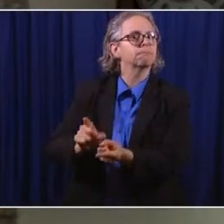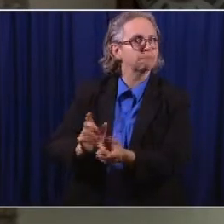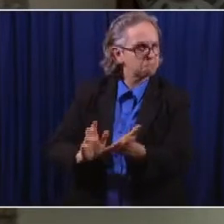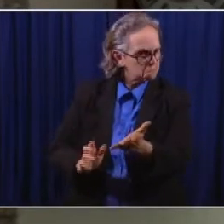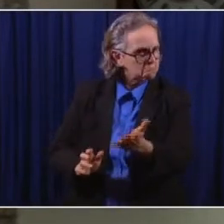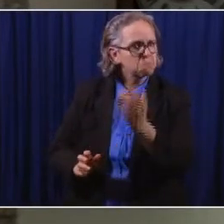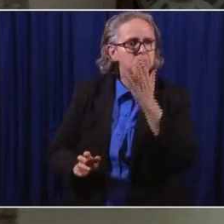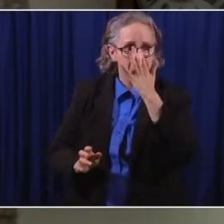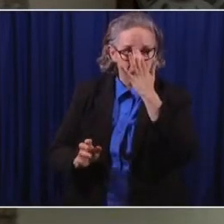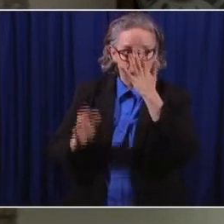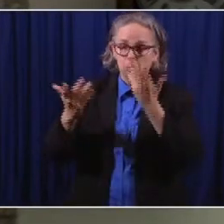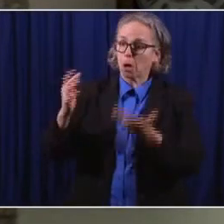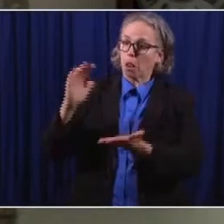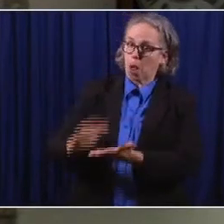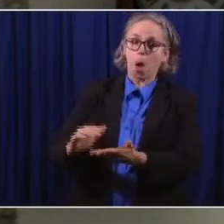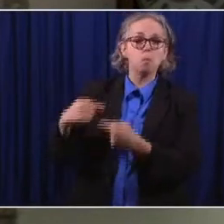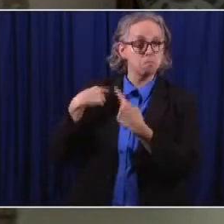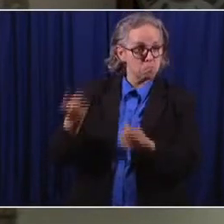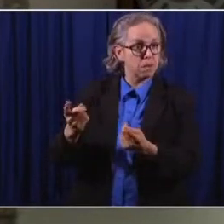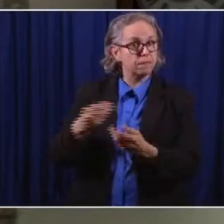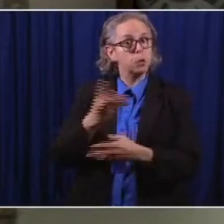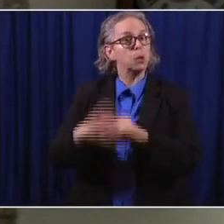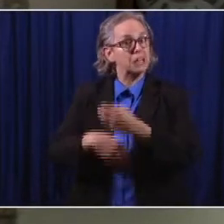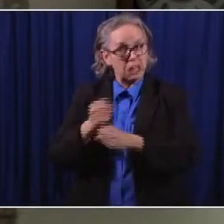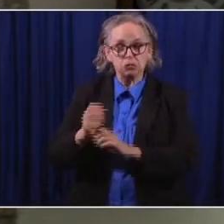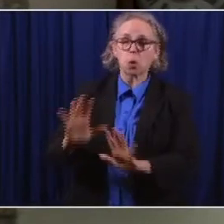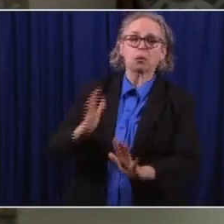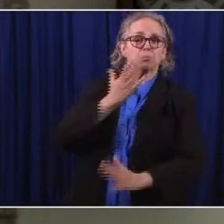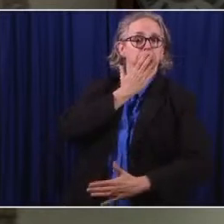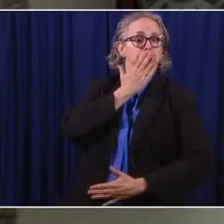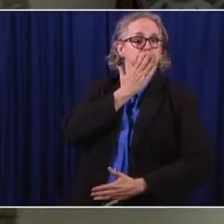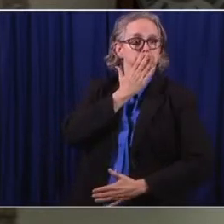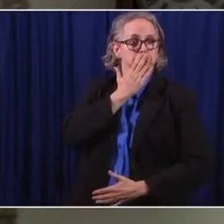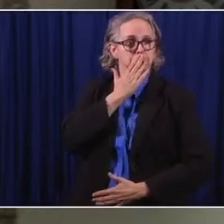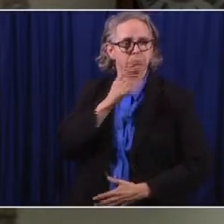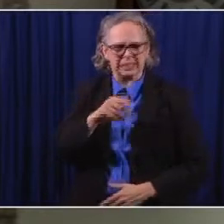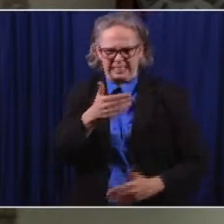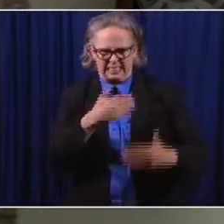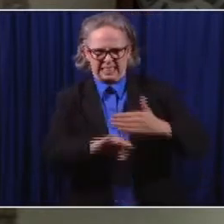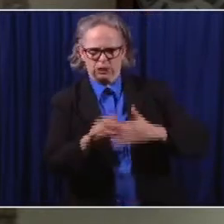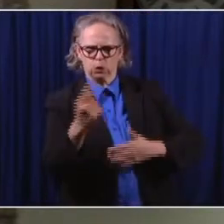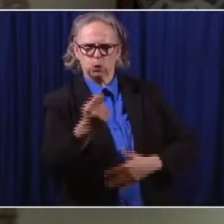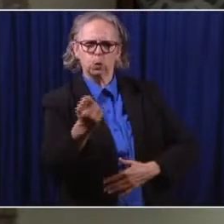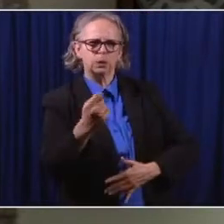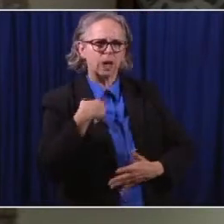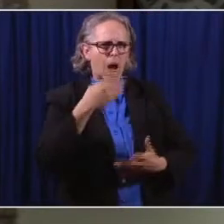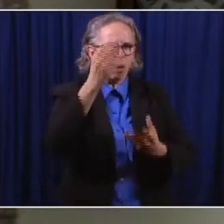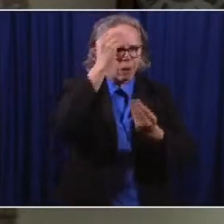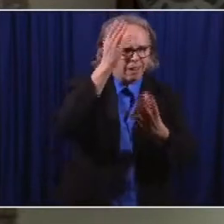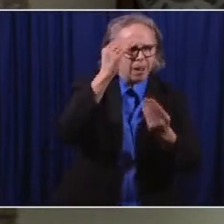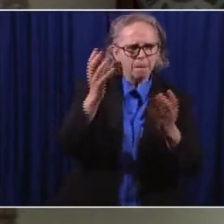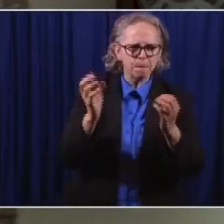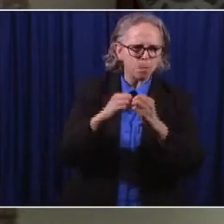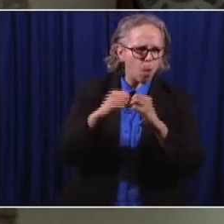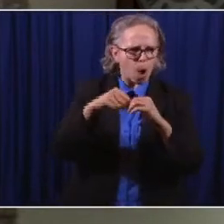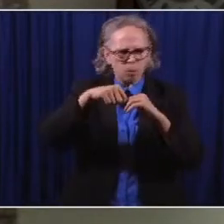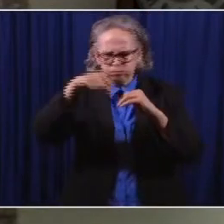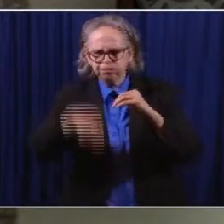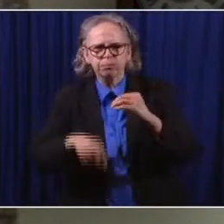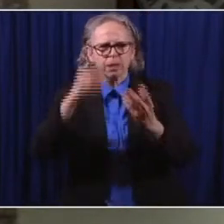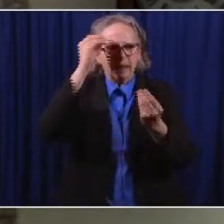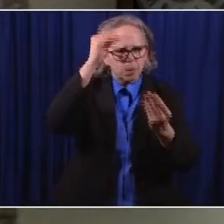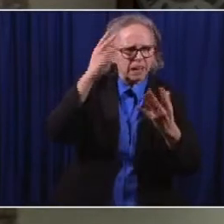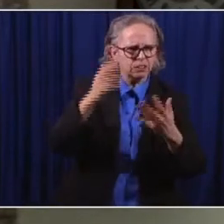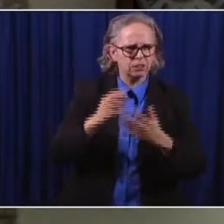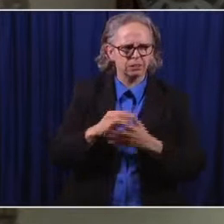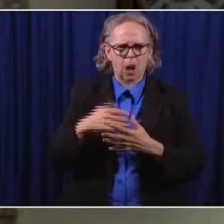years. But what I will do on Tuesday, I'll give you a report. We either have the director by Skype, or I'll give a summary